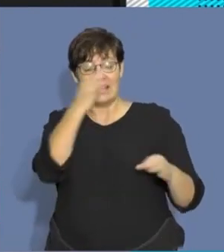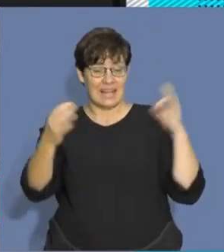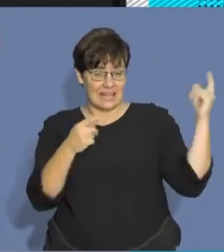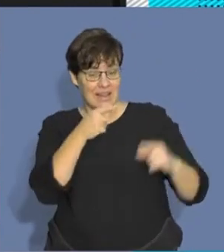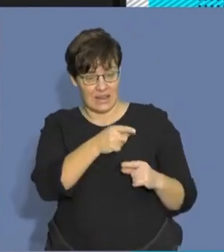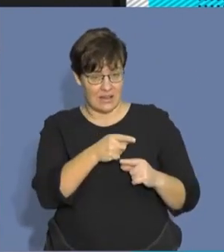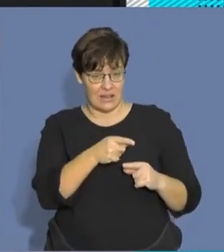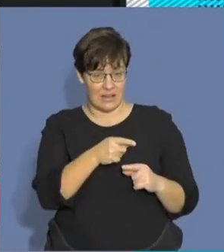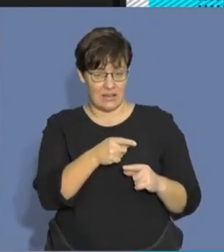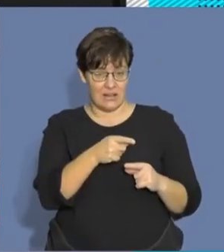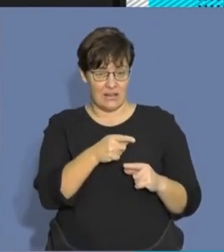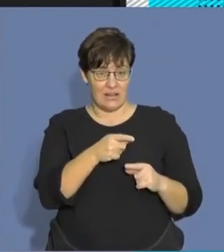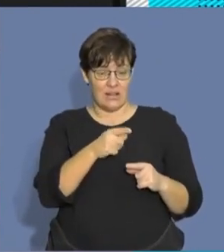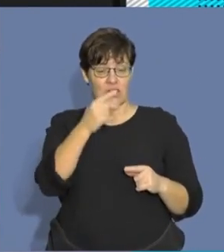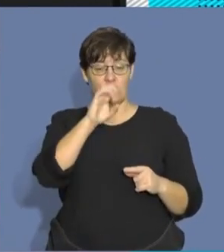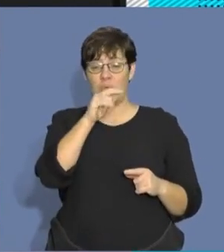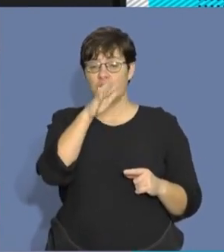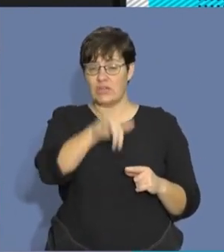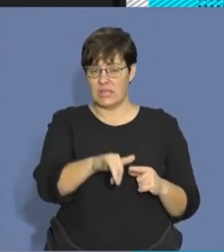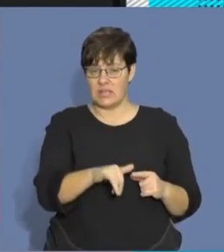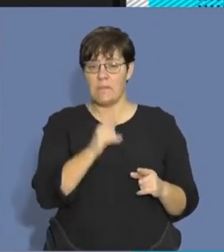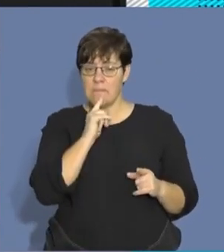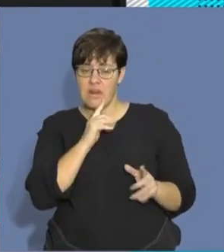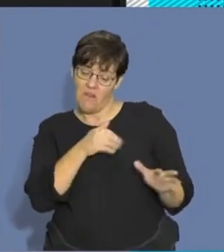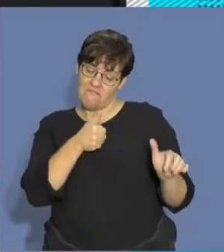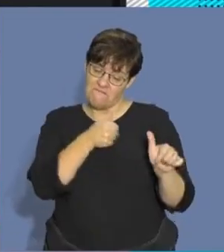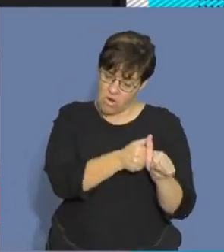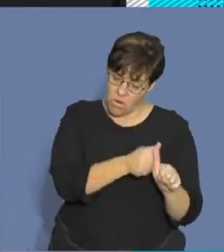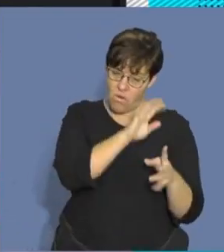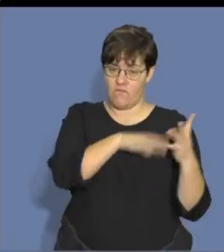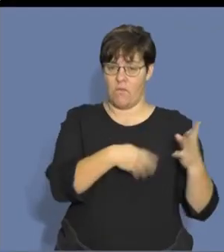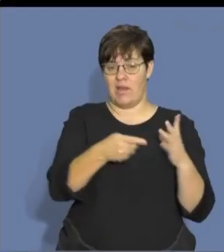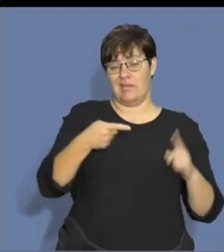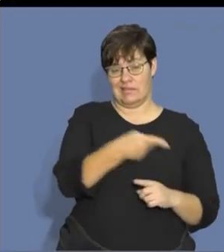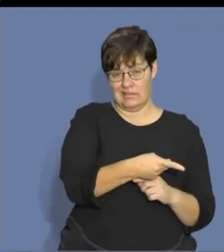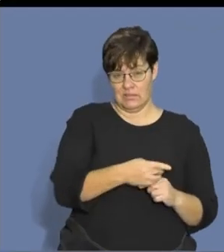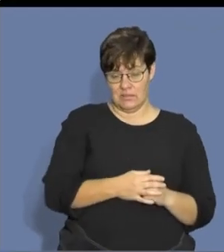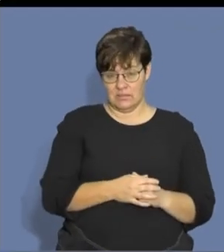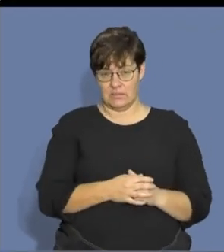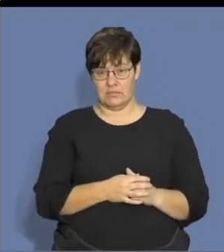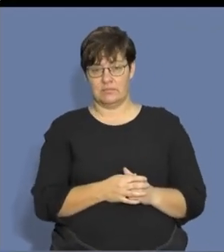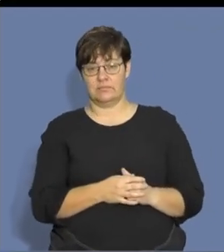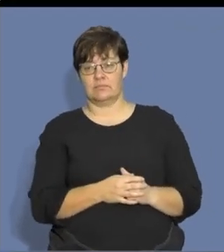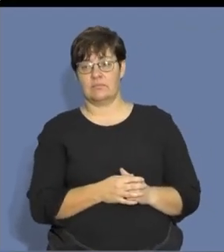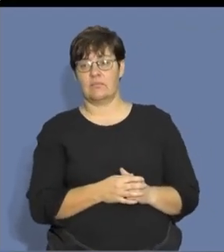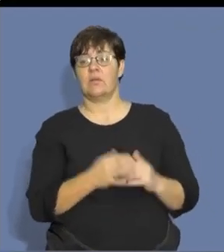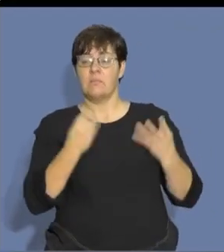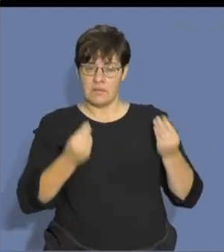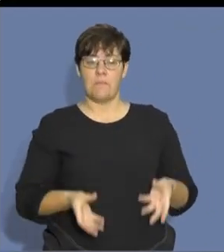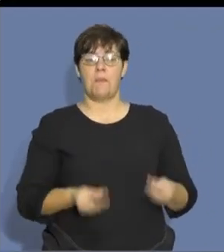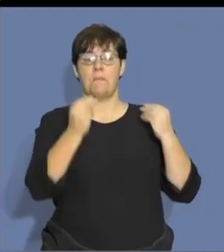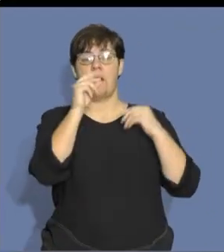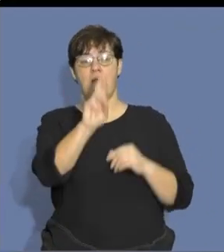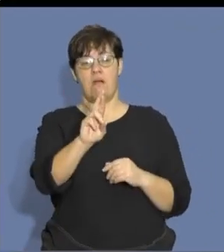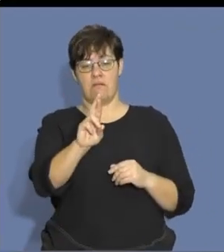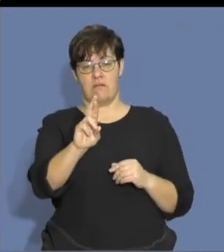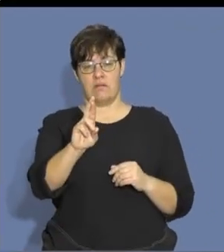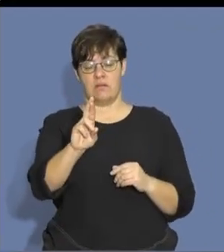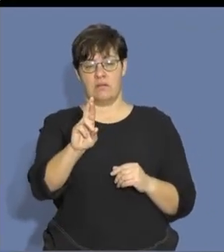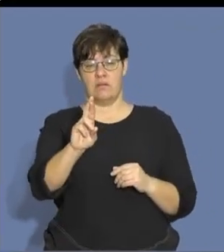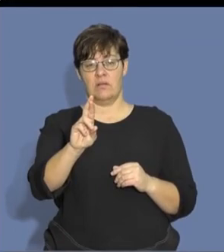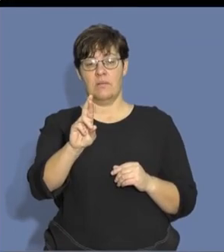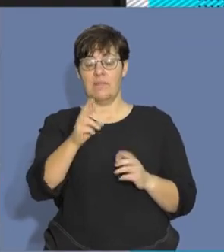for analytical geometry, it's very formula driven. All right. So in this question, I need to find the radius, and